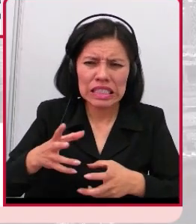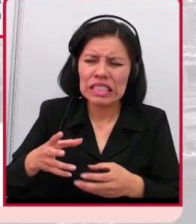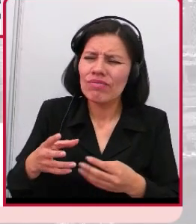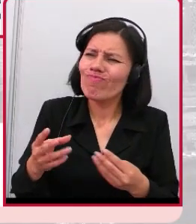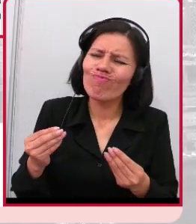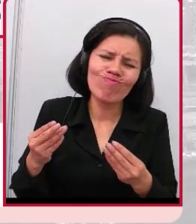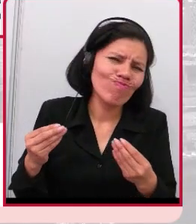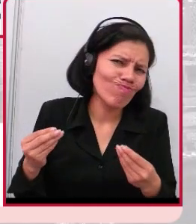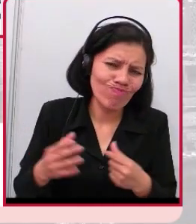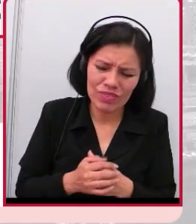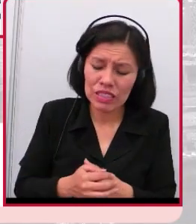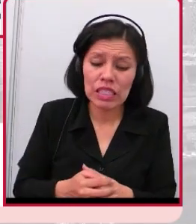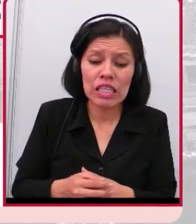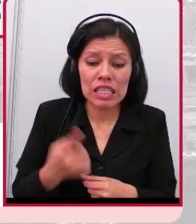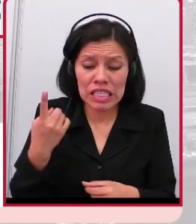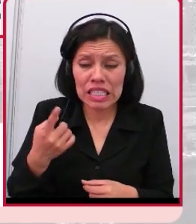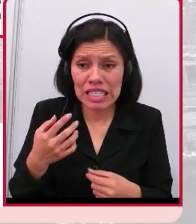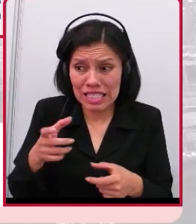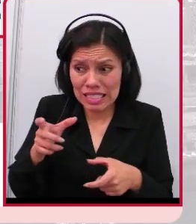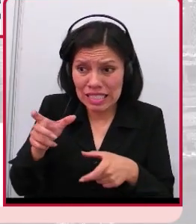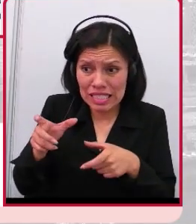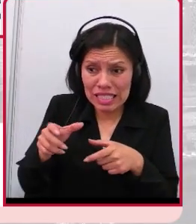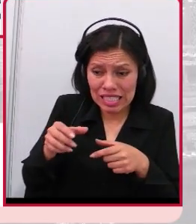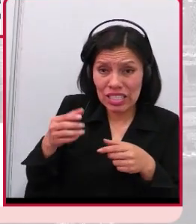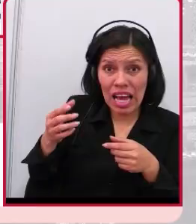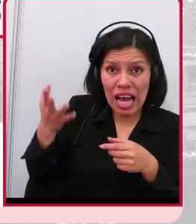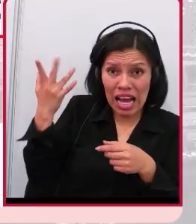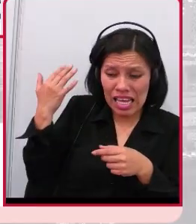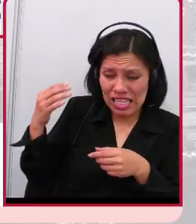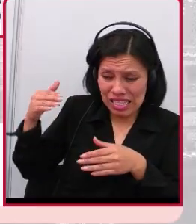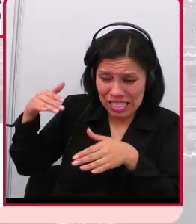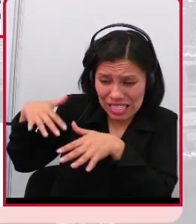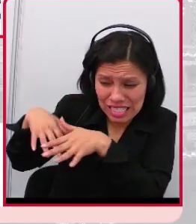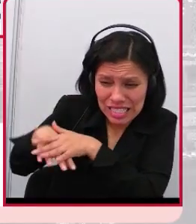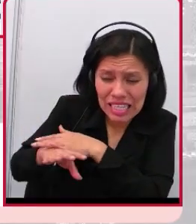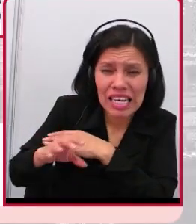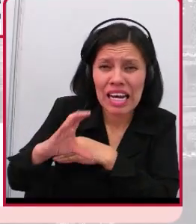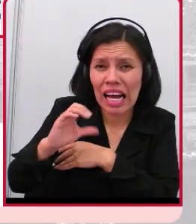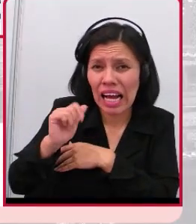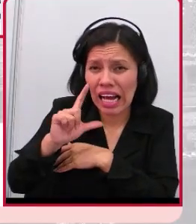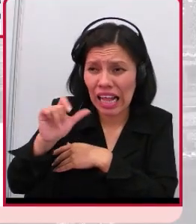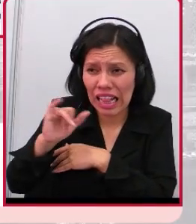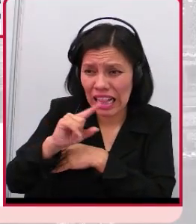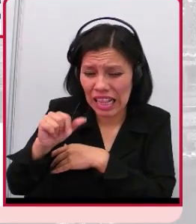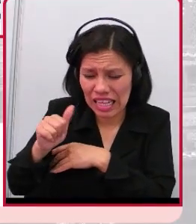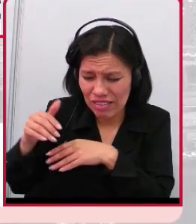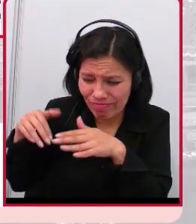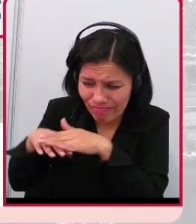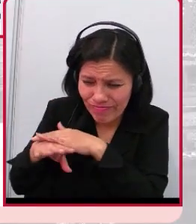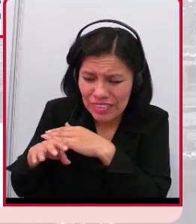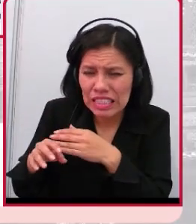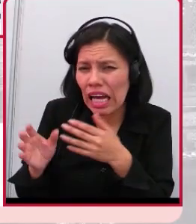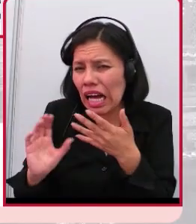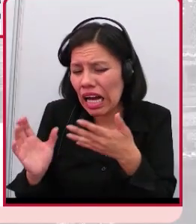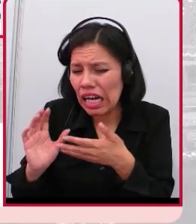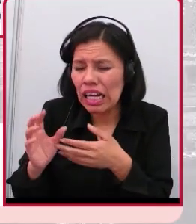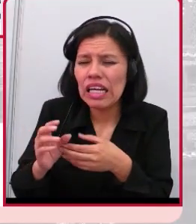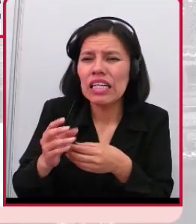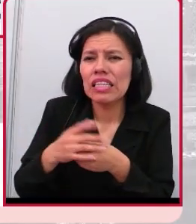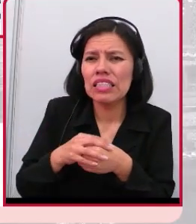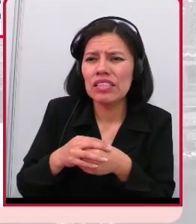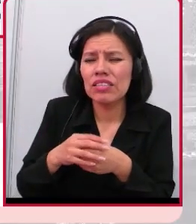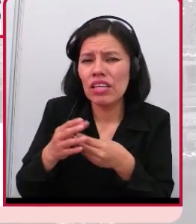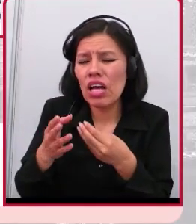fracturing. It is highly friable. And the intrusive that enter into the limestone has also